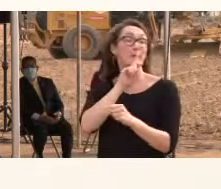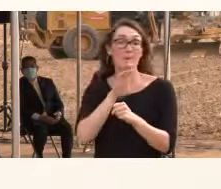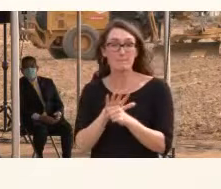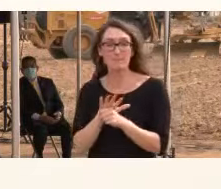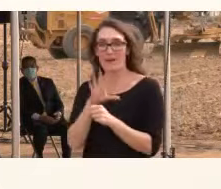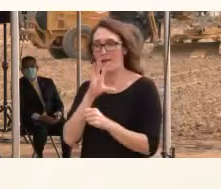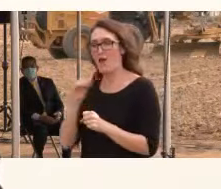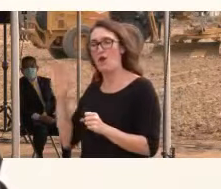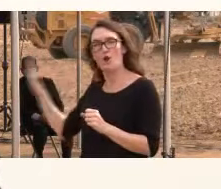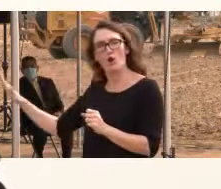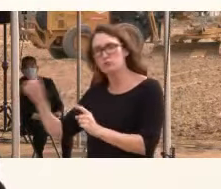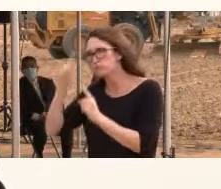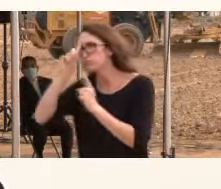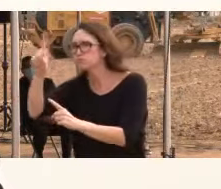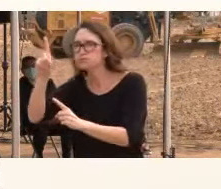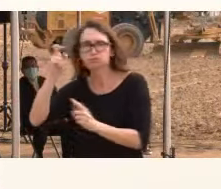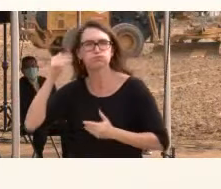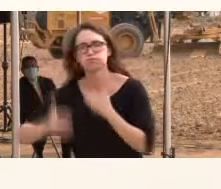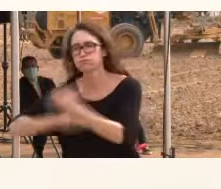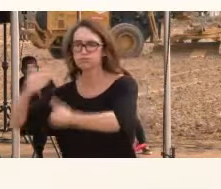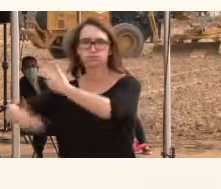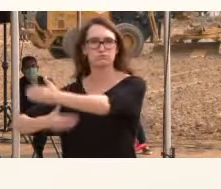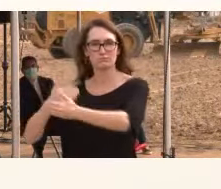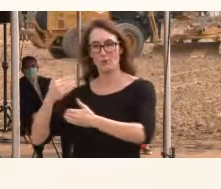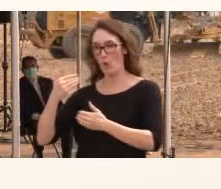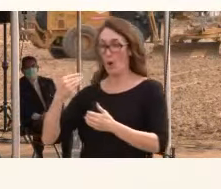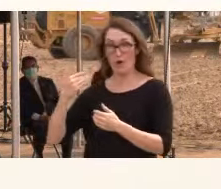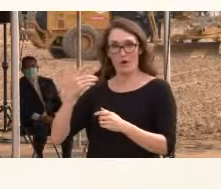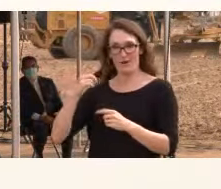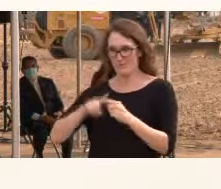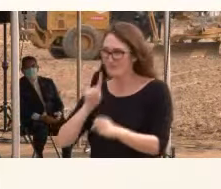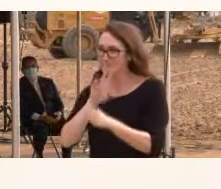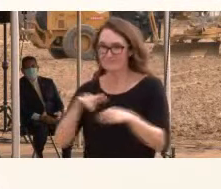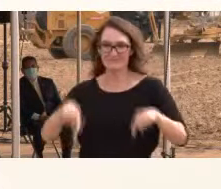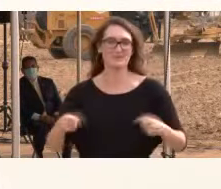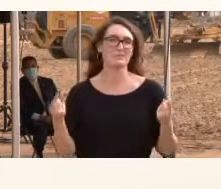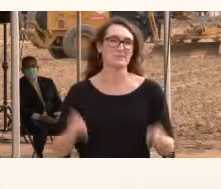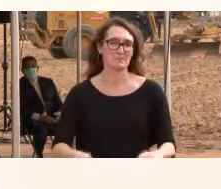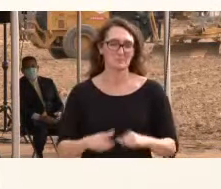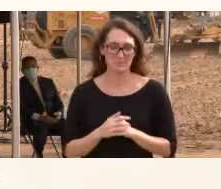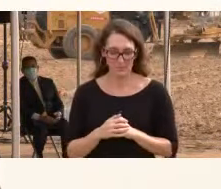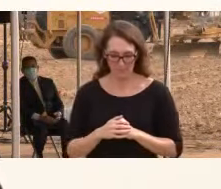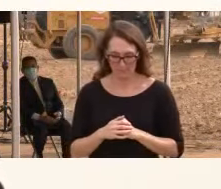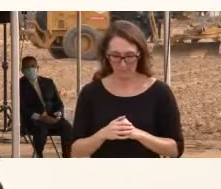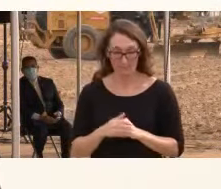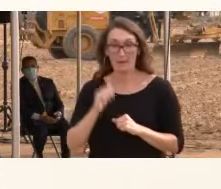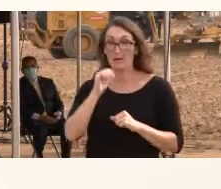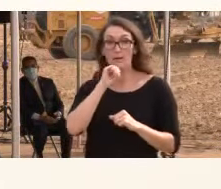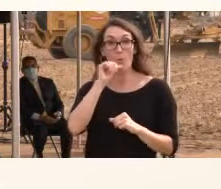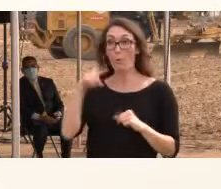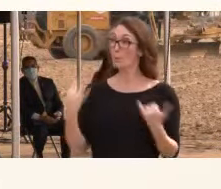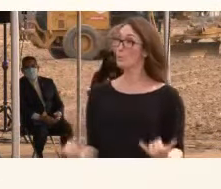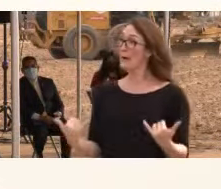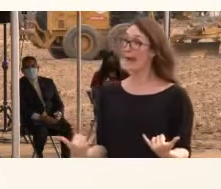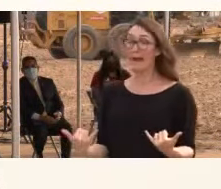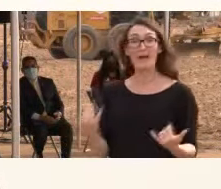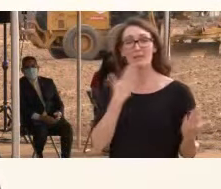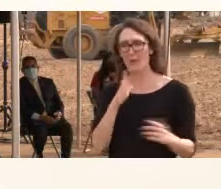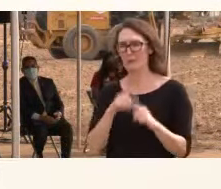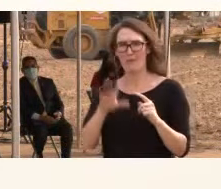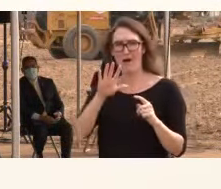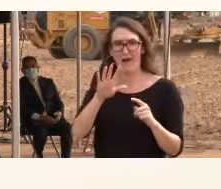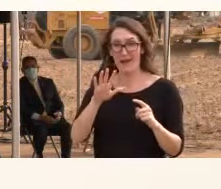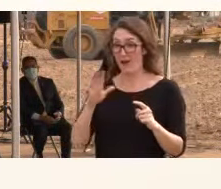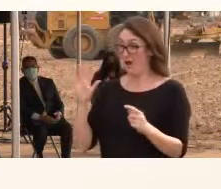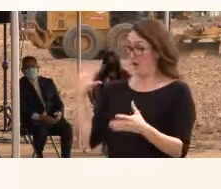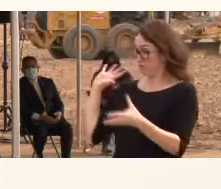your drive to seeing this project to fruition. And not only today, but the work that will be required